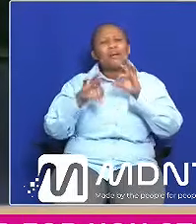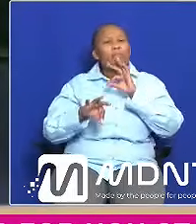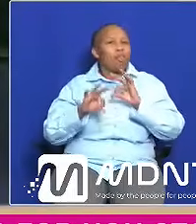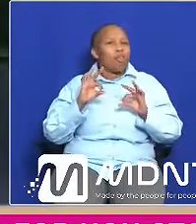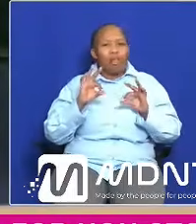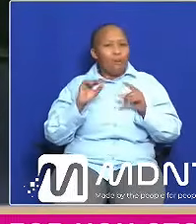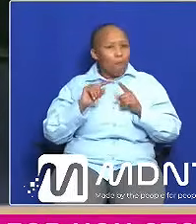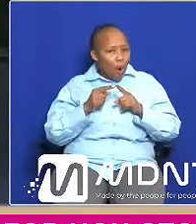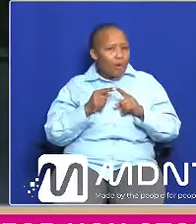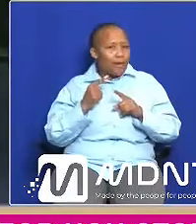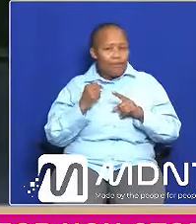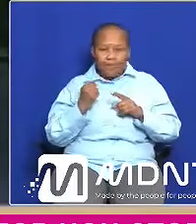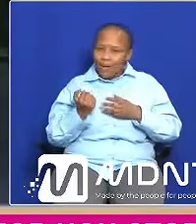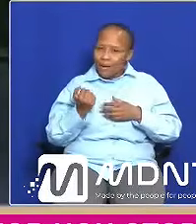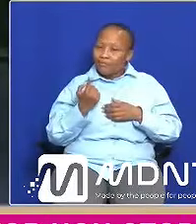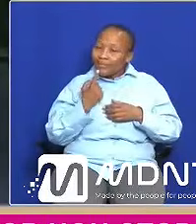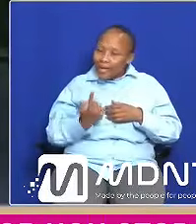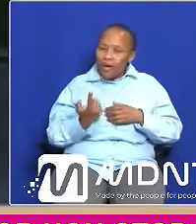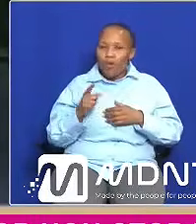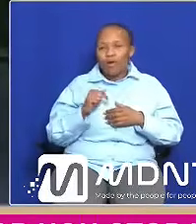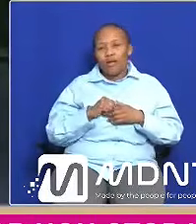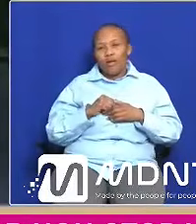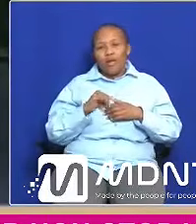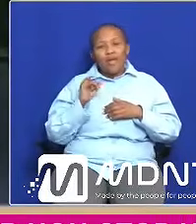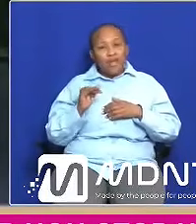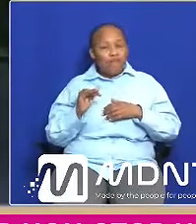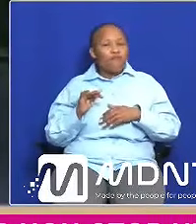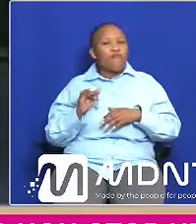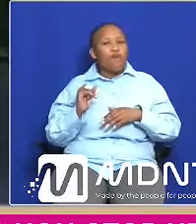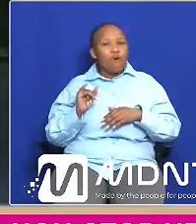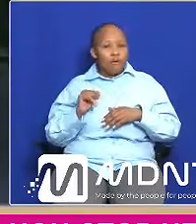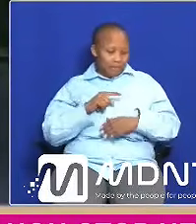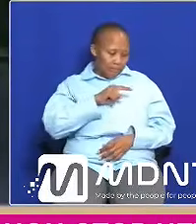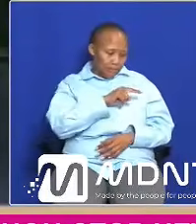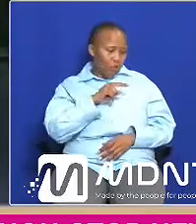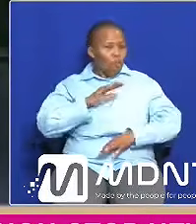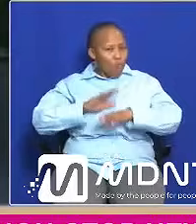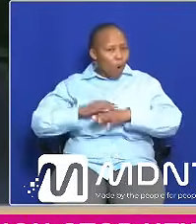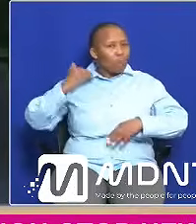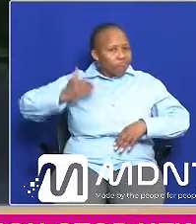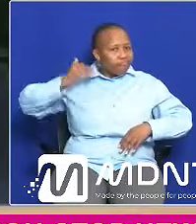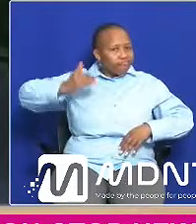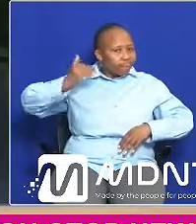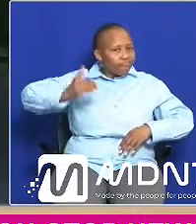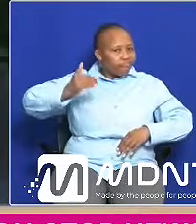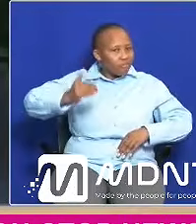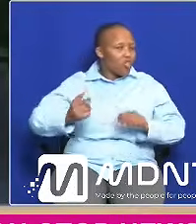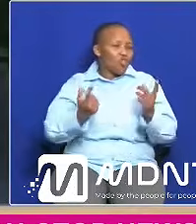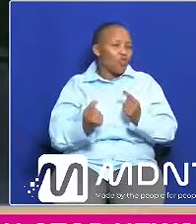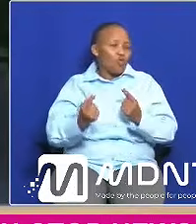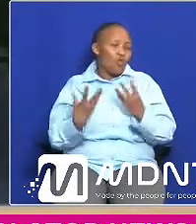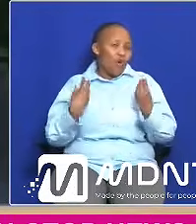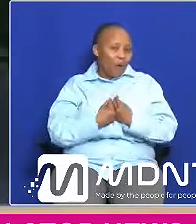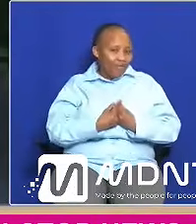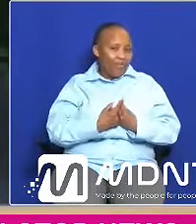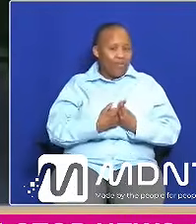Maumela did this very often with you, on the assumption this is the only one where he has given